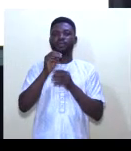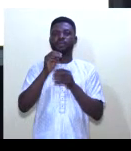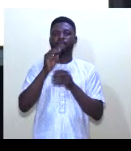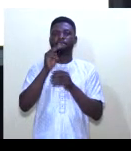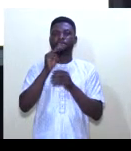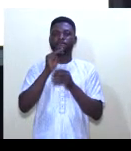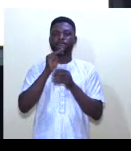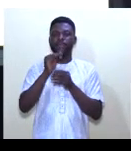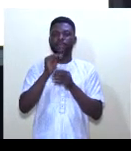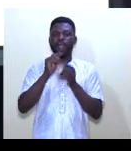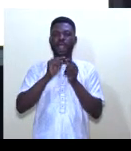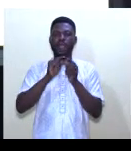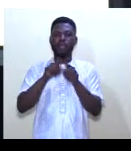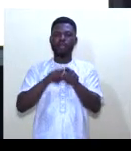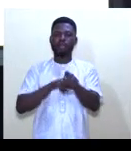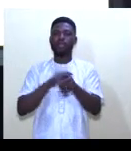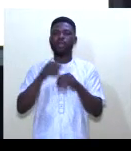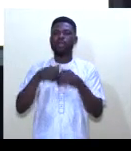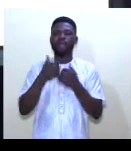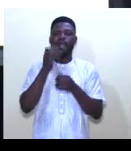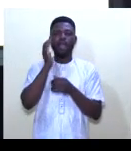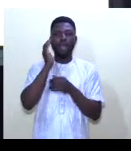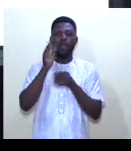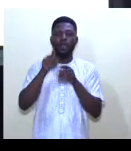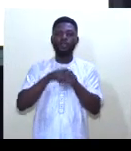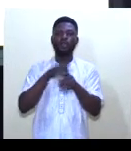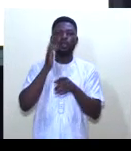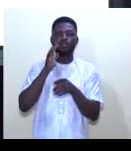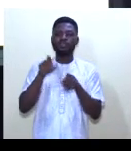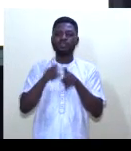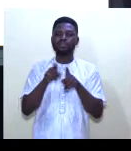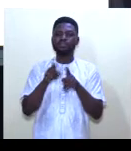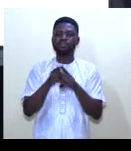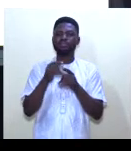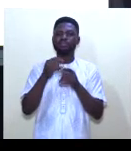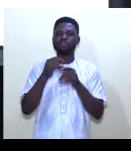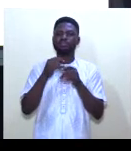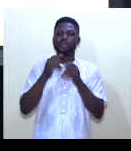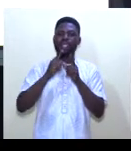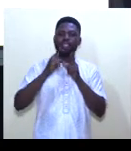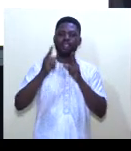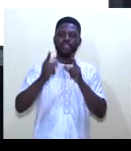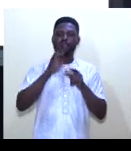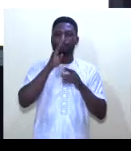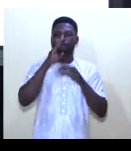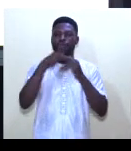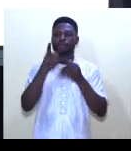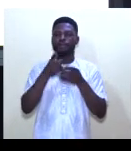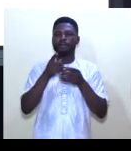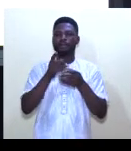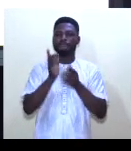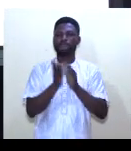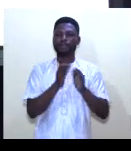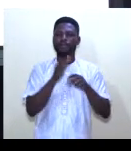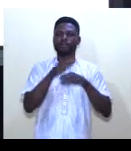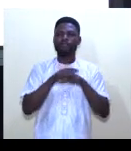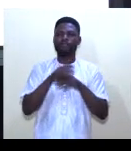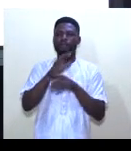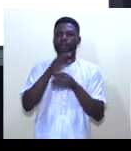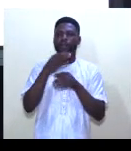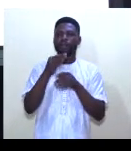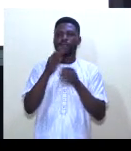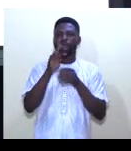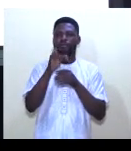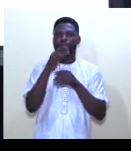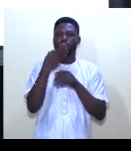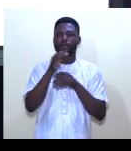meters long. How long will the same length of the building be on a plan drawn to a scale of 500? Now,